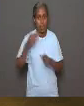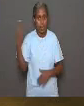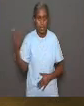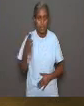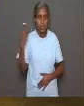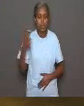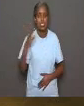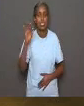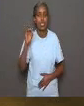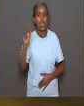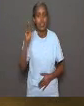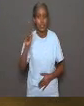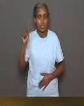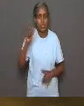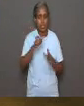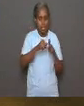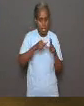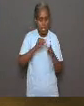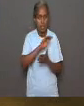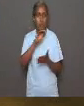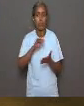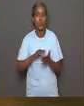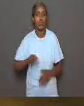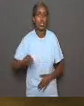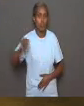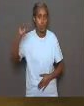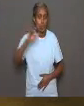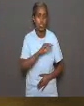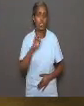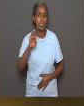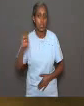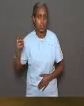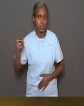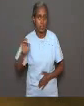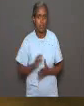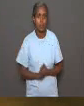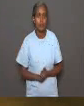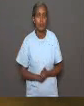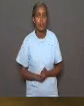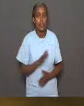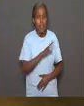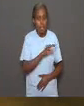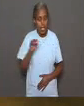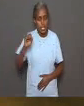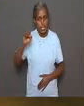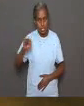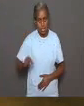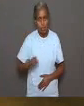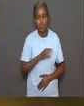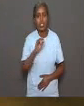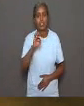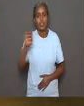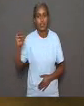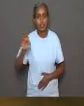using the 90-degree angle between north and east and south and